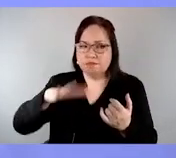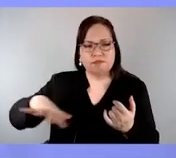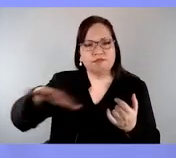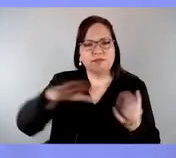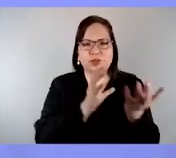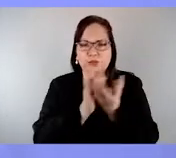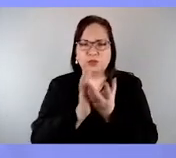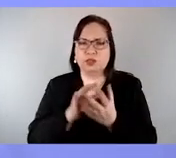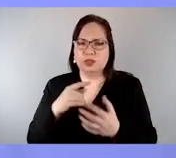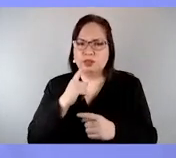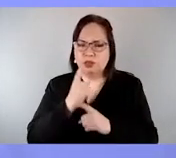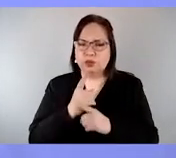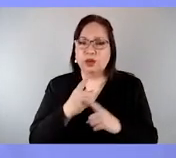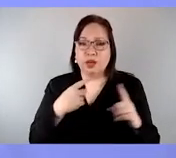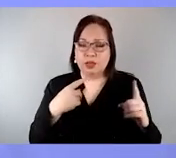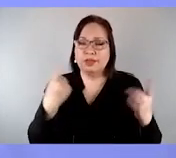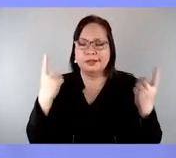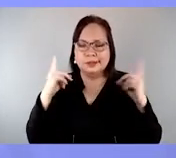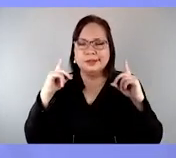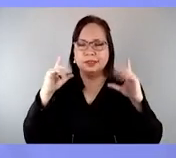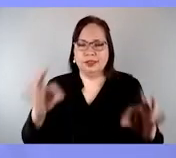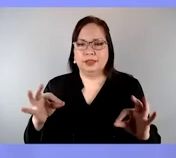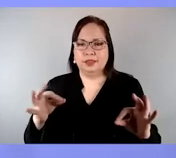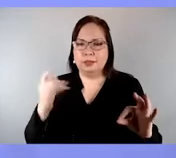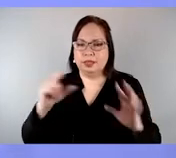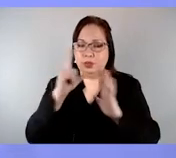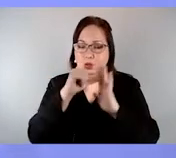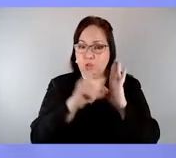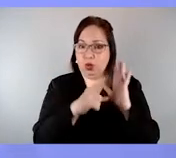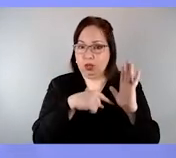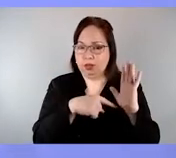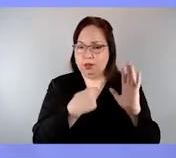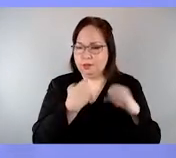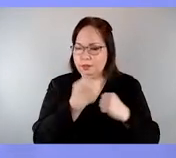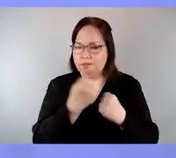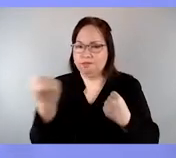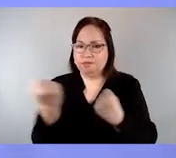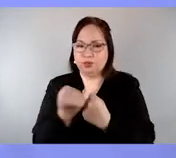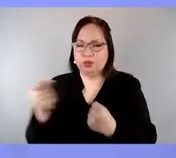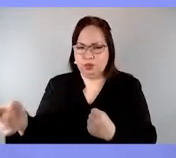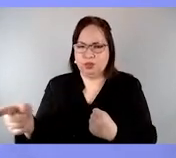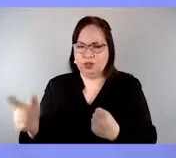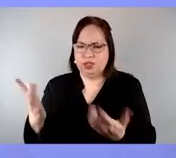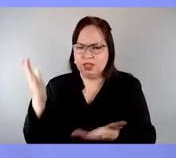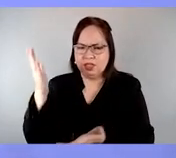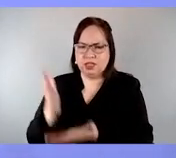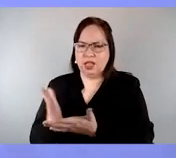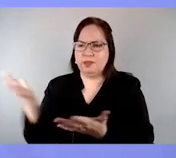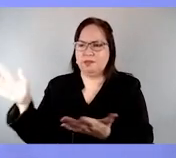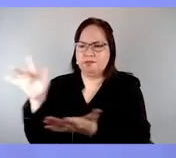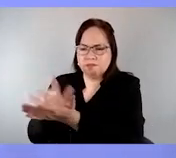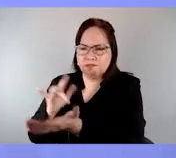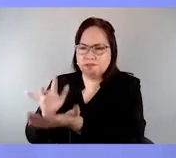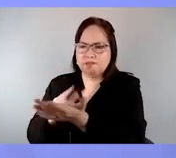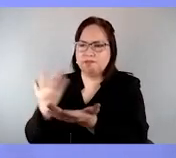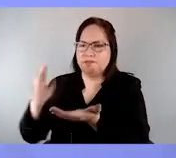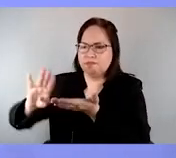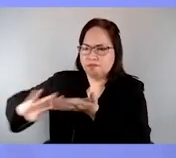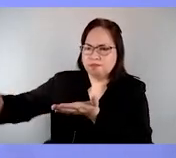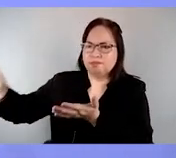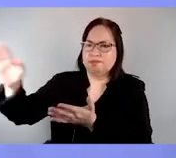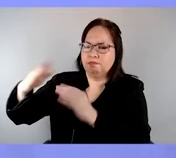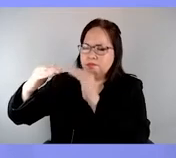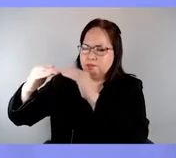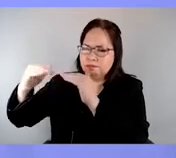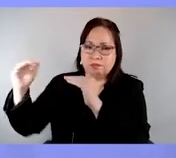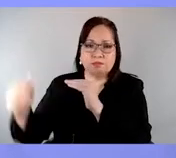the rest of society that a law was needed to correct historical injustice, to address marginalization